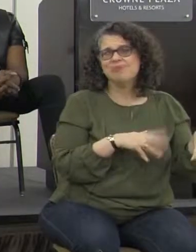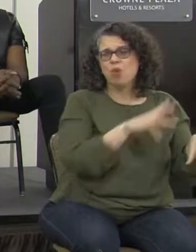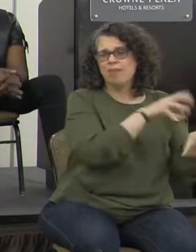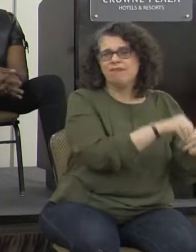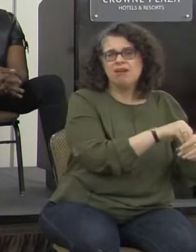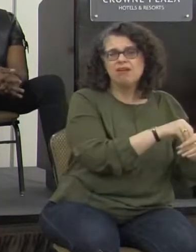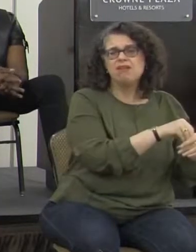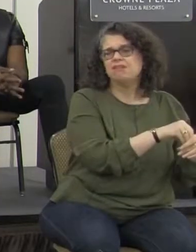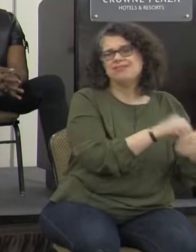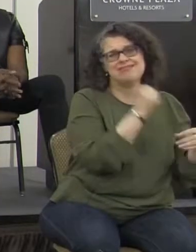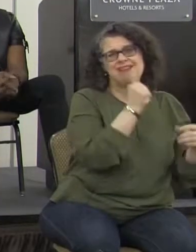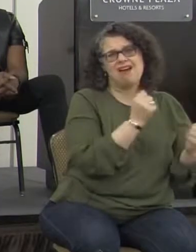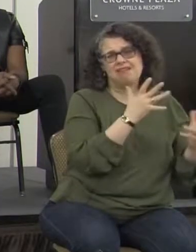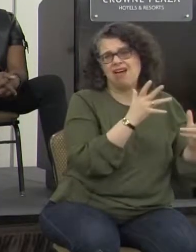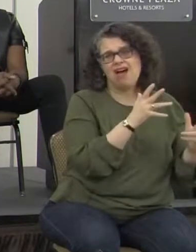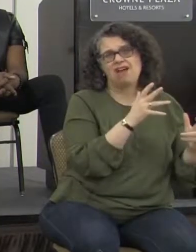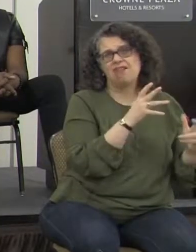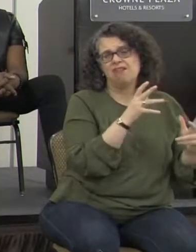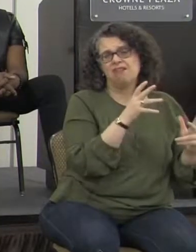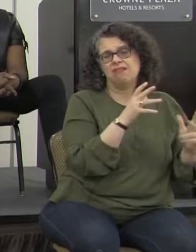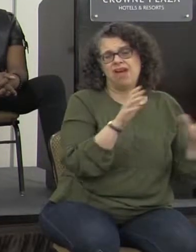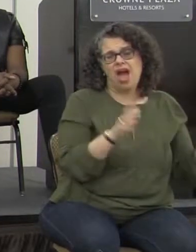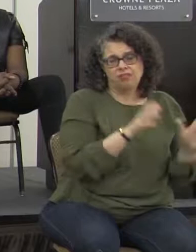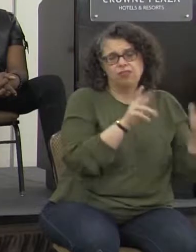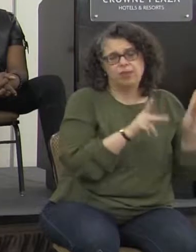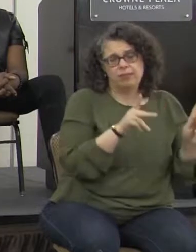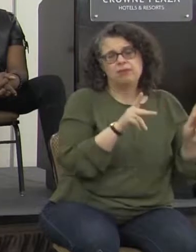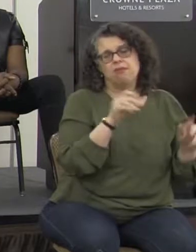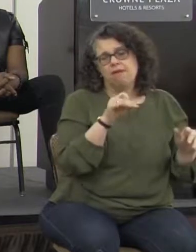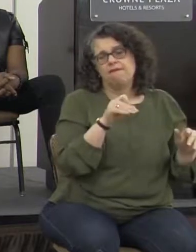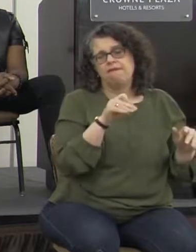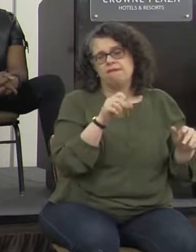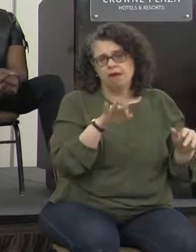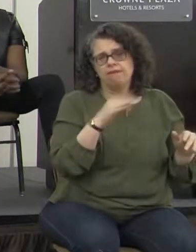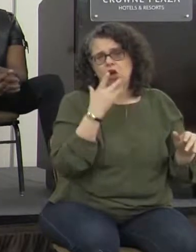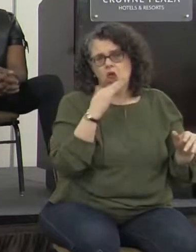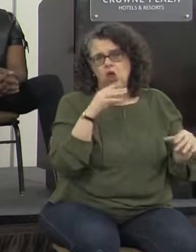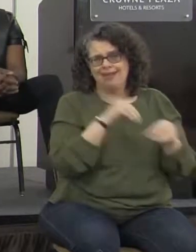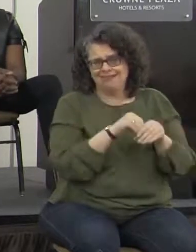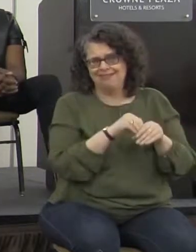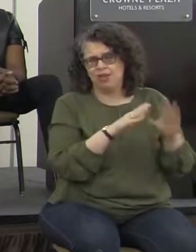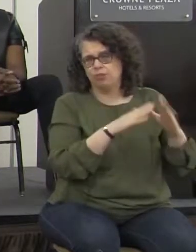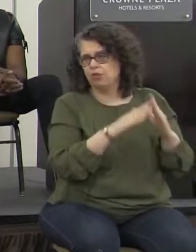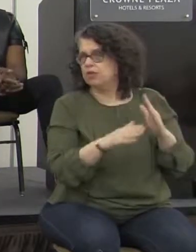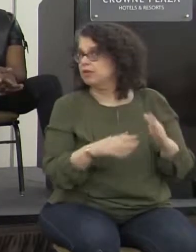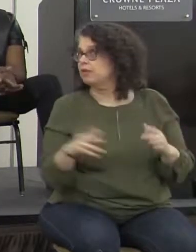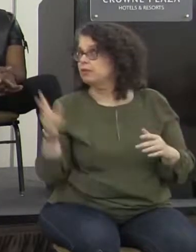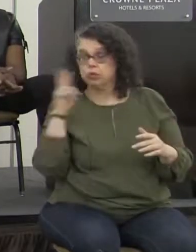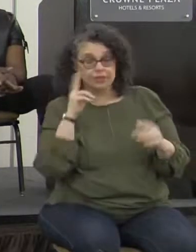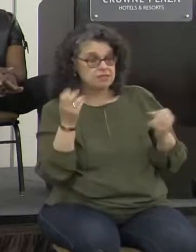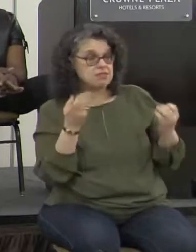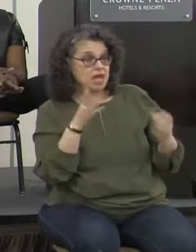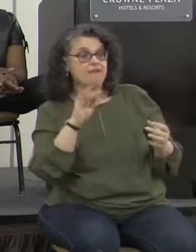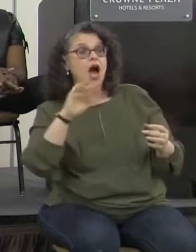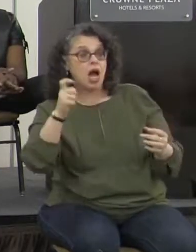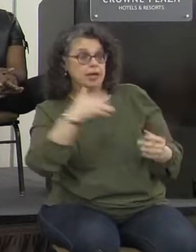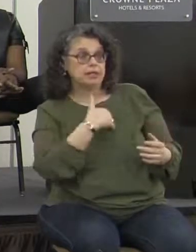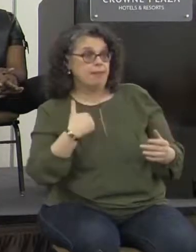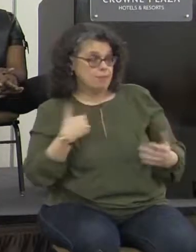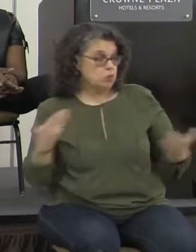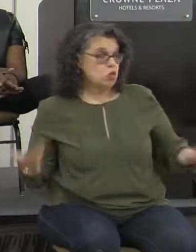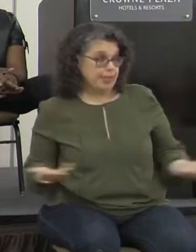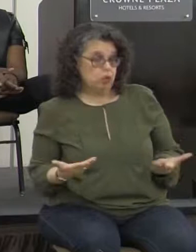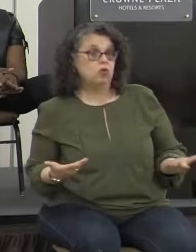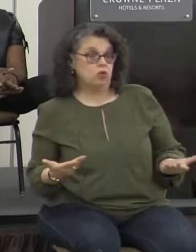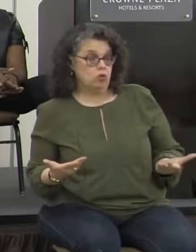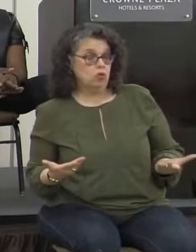amount of people in the color community. And How I'd about like you- to see that integration. As you can see, there's a lot of Onyx members here,